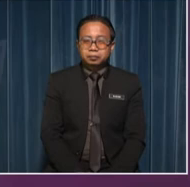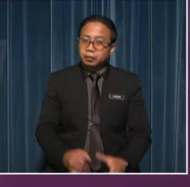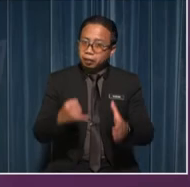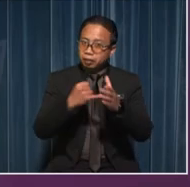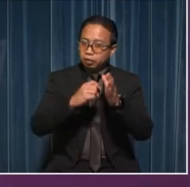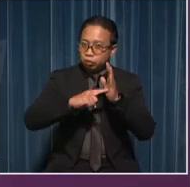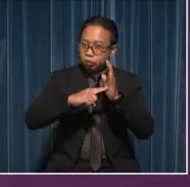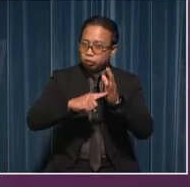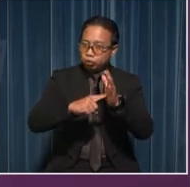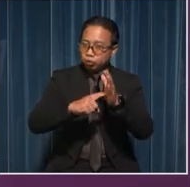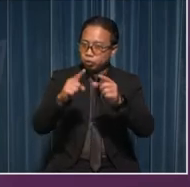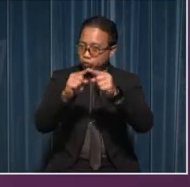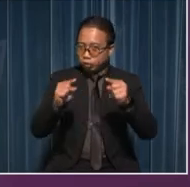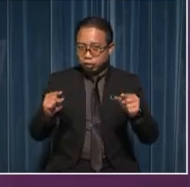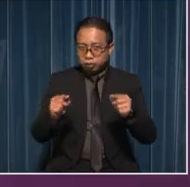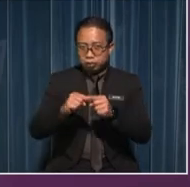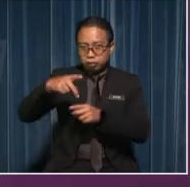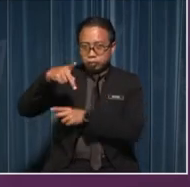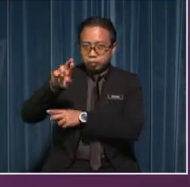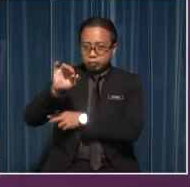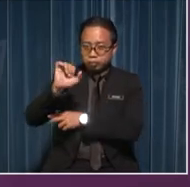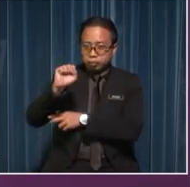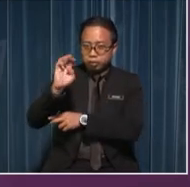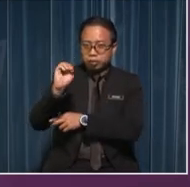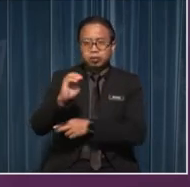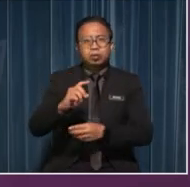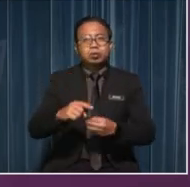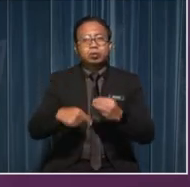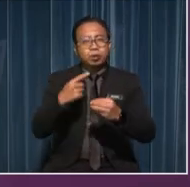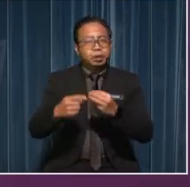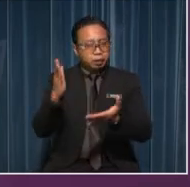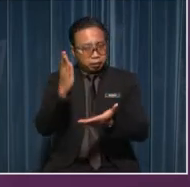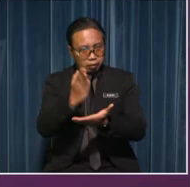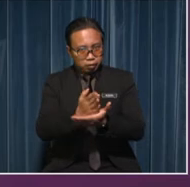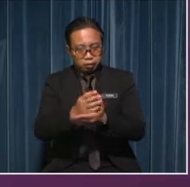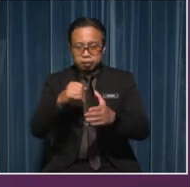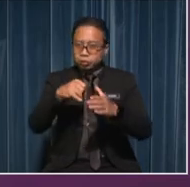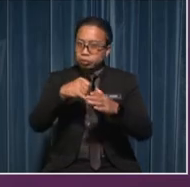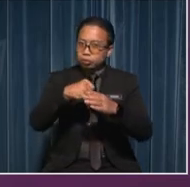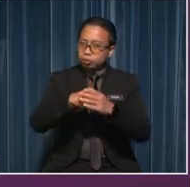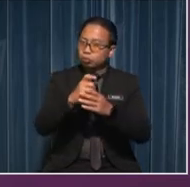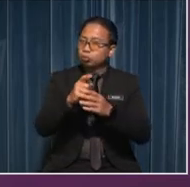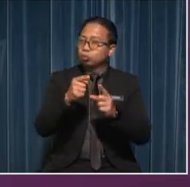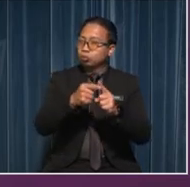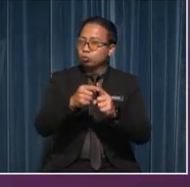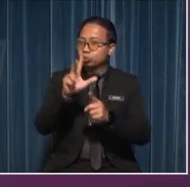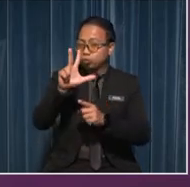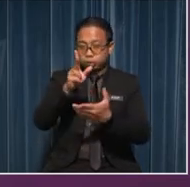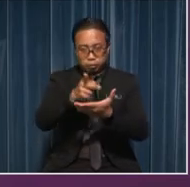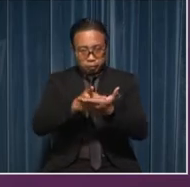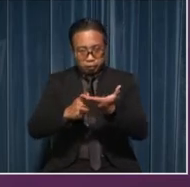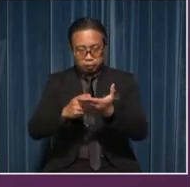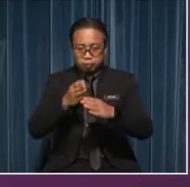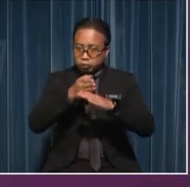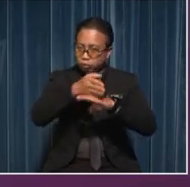It shows a triangular prism. When it is cut into 3 parts, the cross-sectional